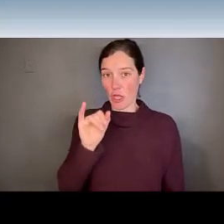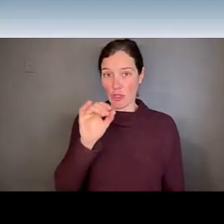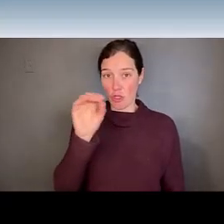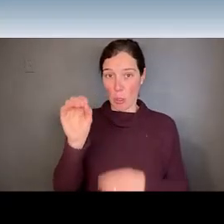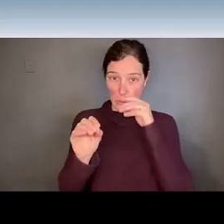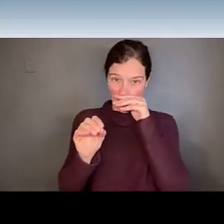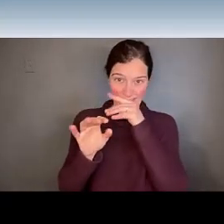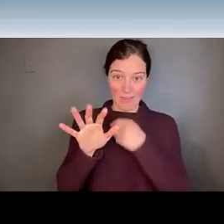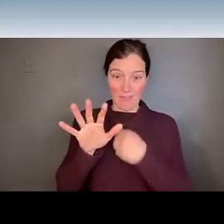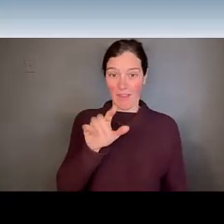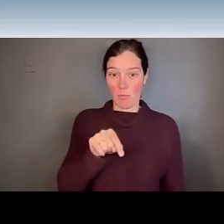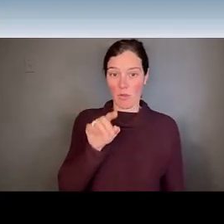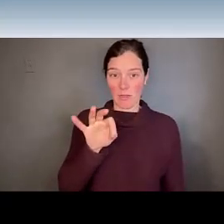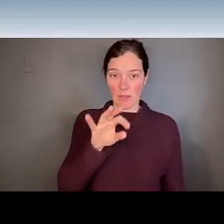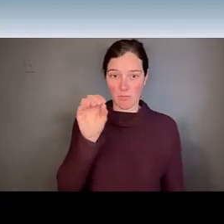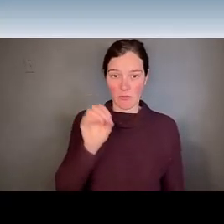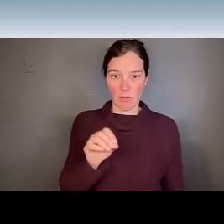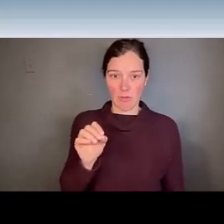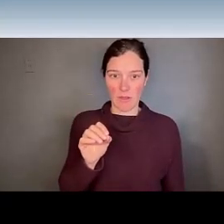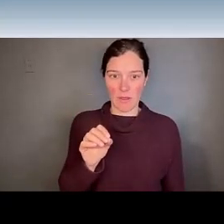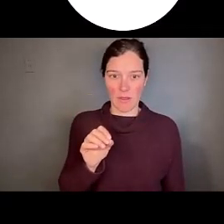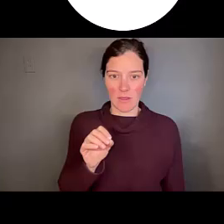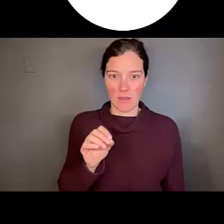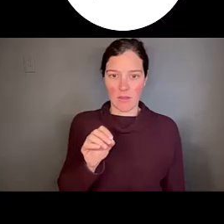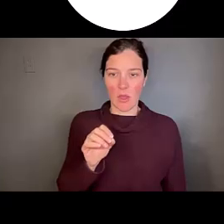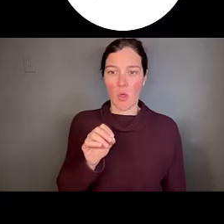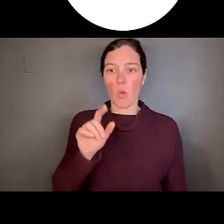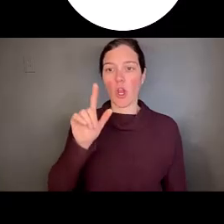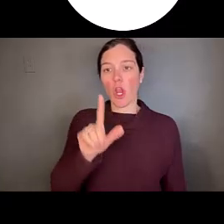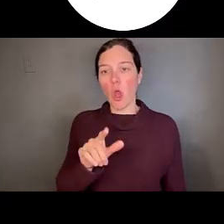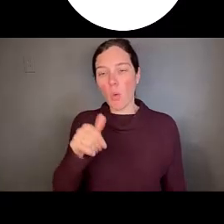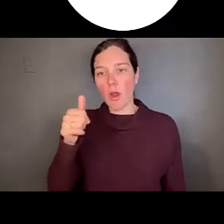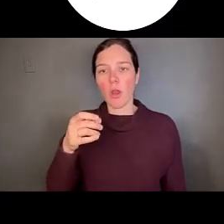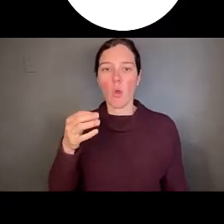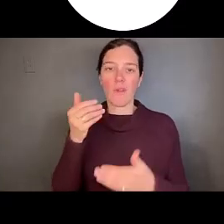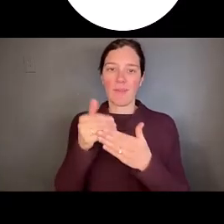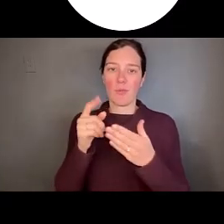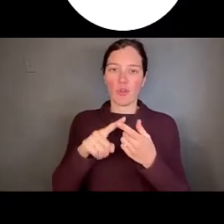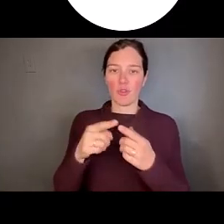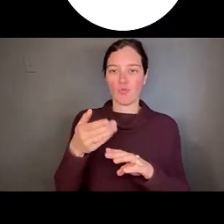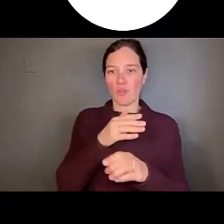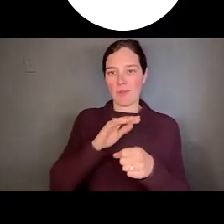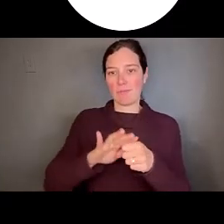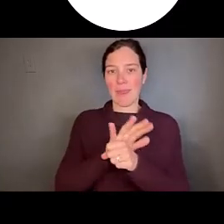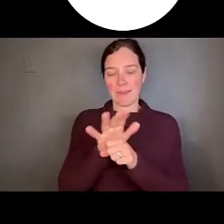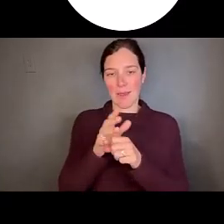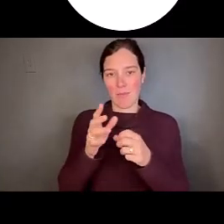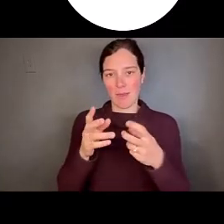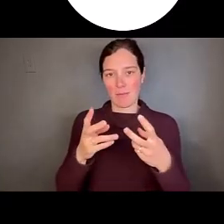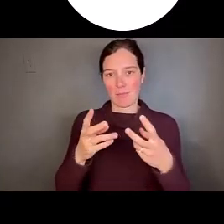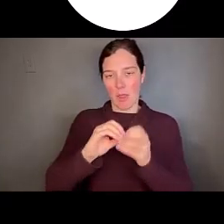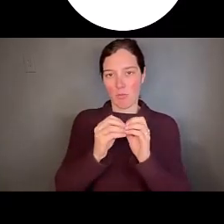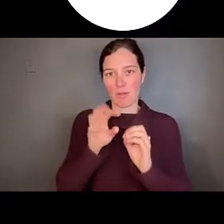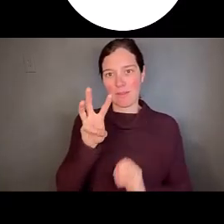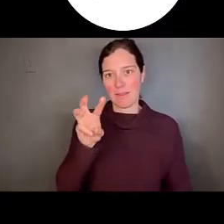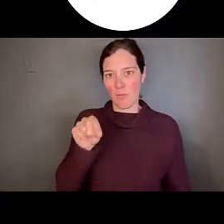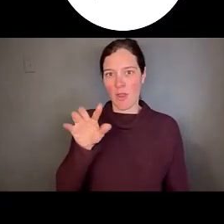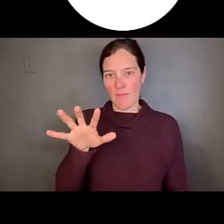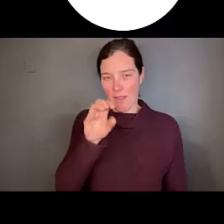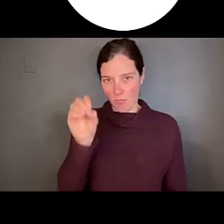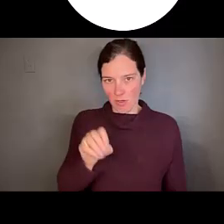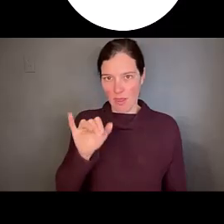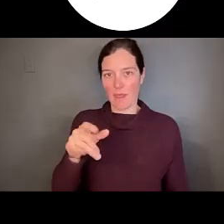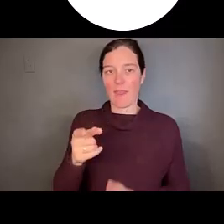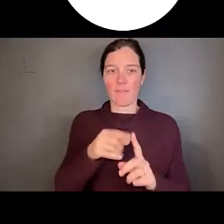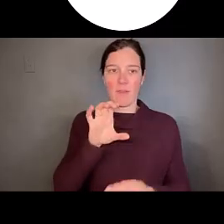at 5.9% are lower or similar to pre-pandemic values, which was 6.5%. And that's